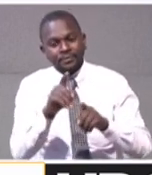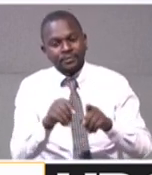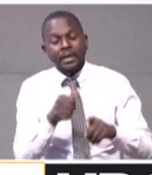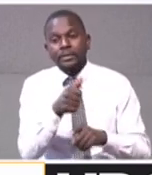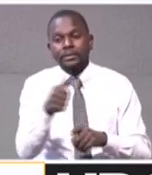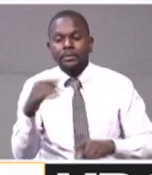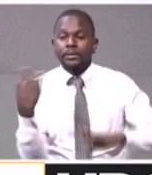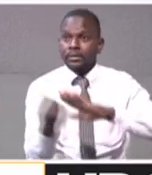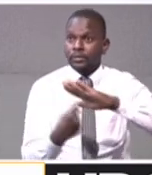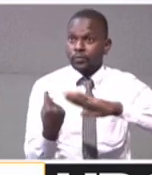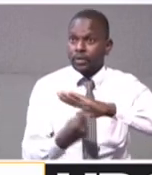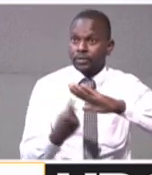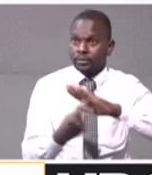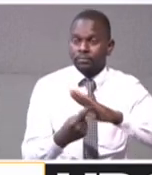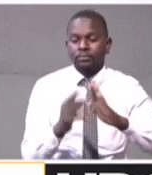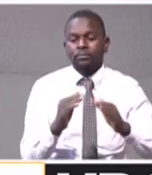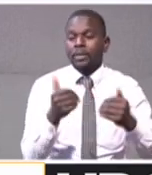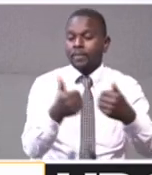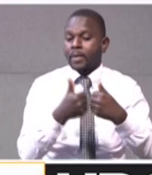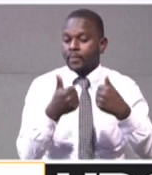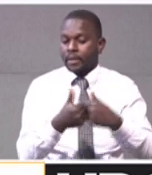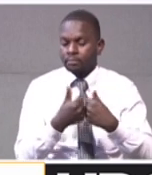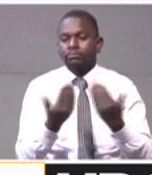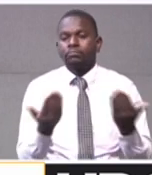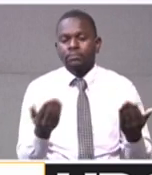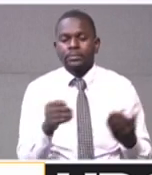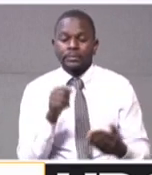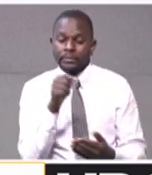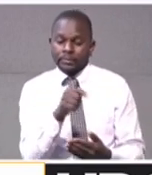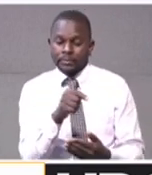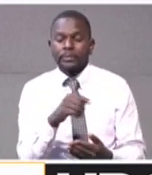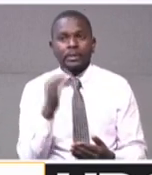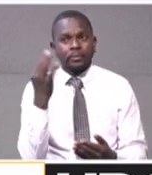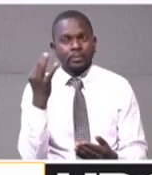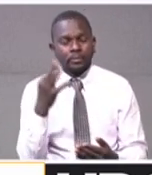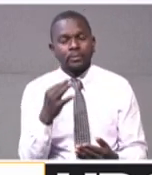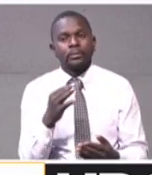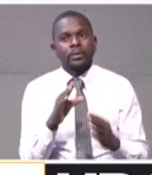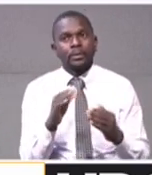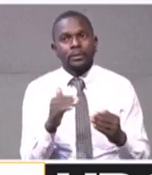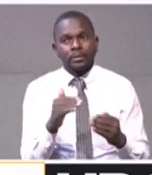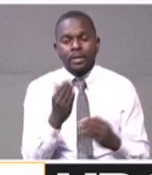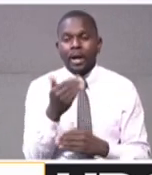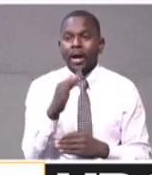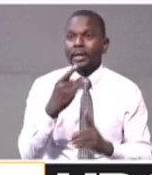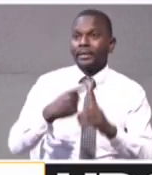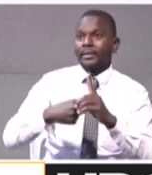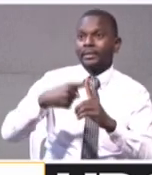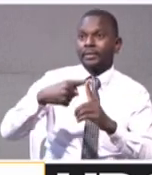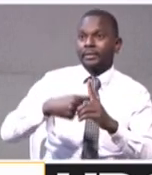situation. I was told that this disease kills mainly by high temperature.